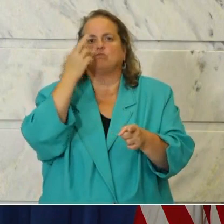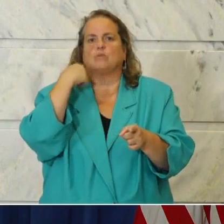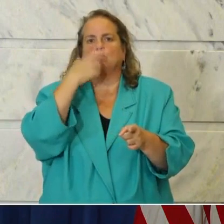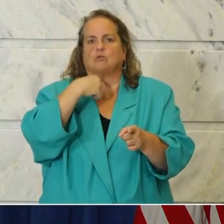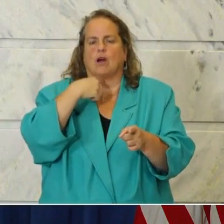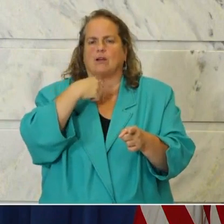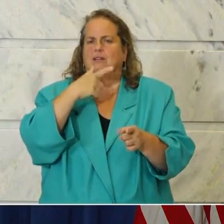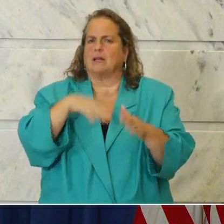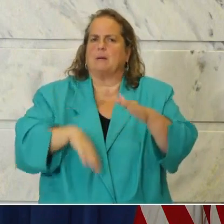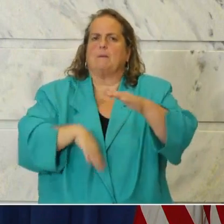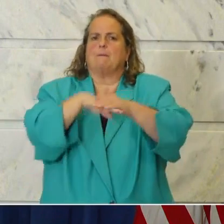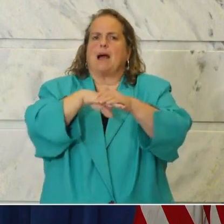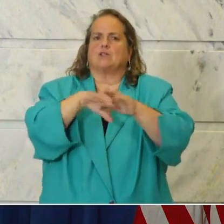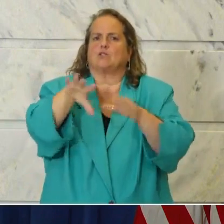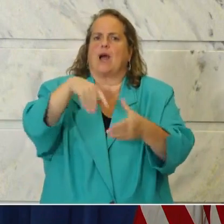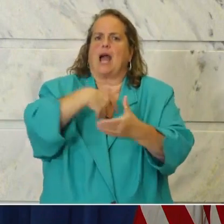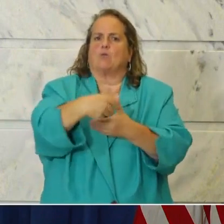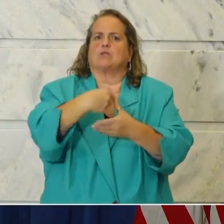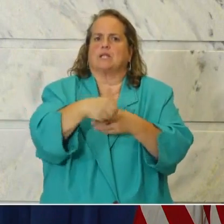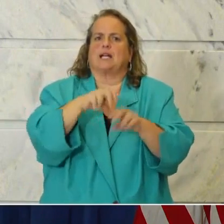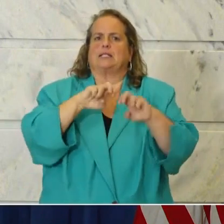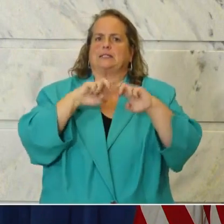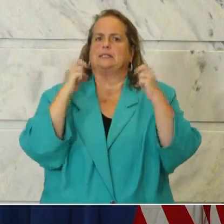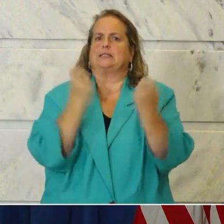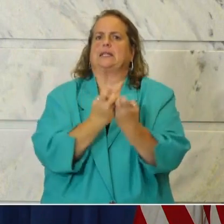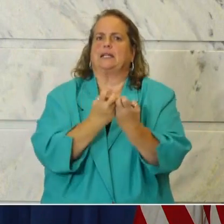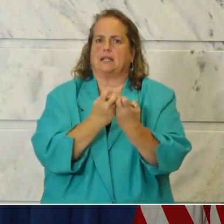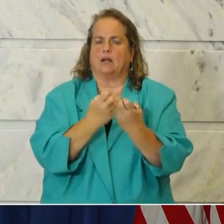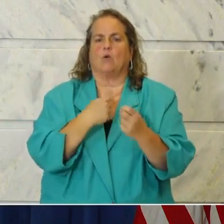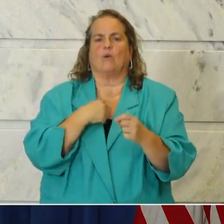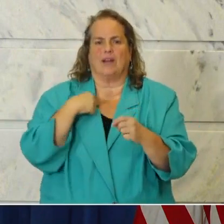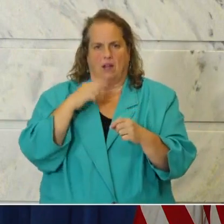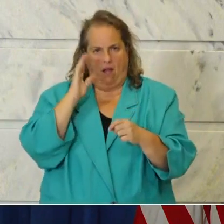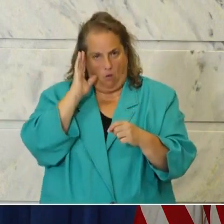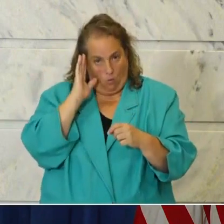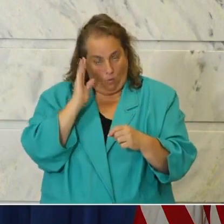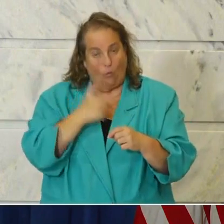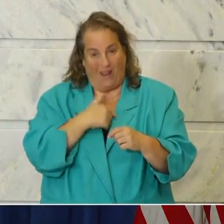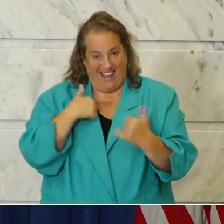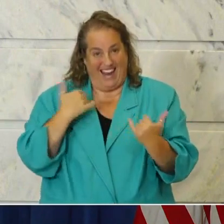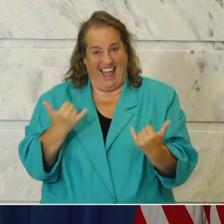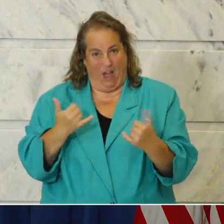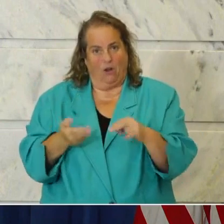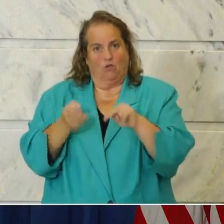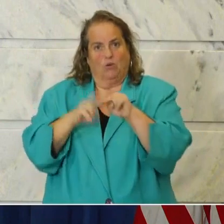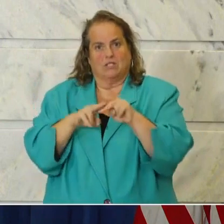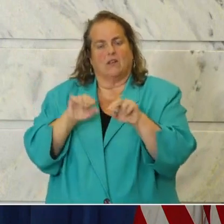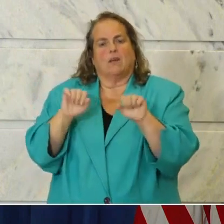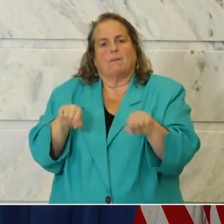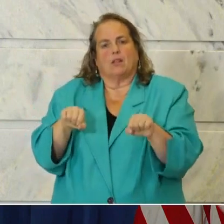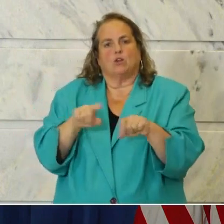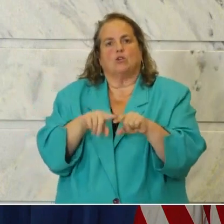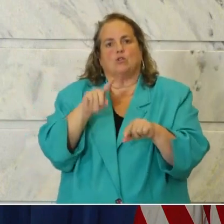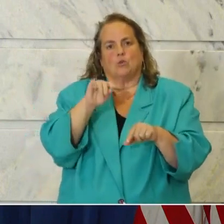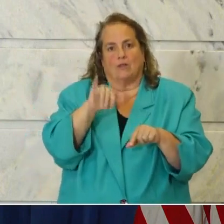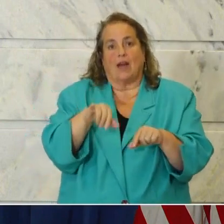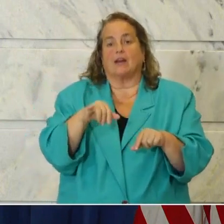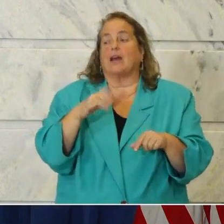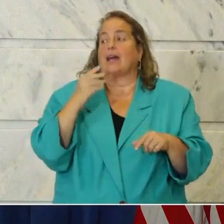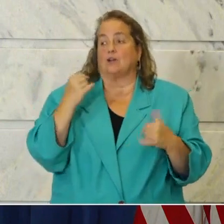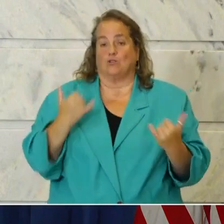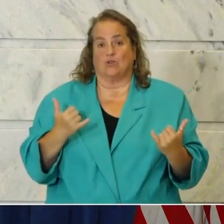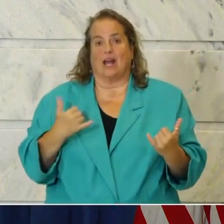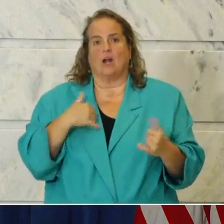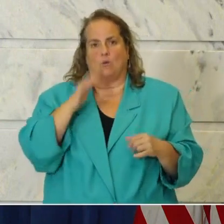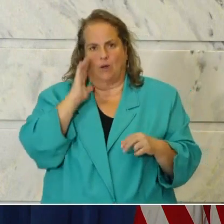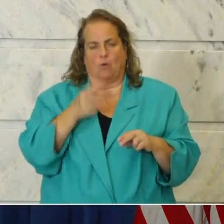your outdoor seating. We are increasing the capacity again with a curfew that'll be talked